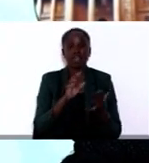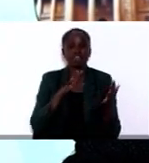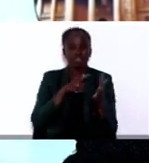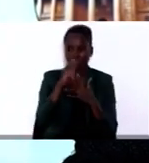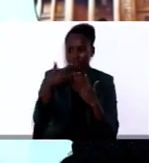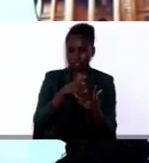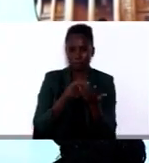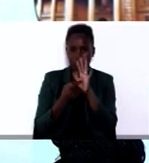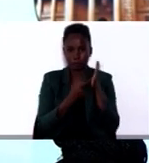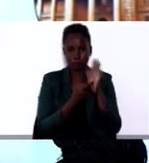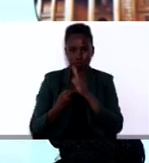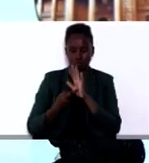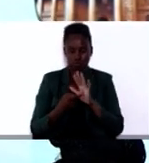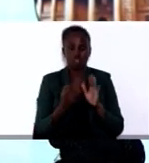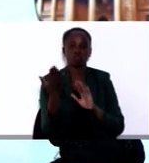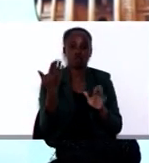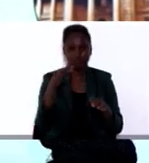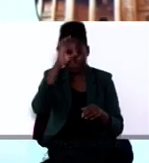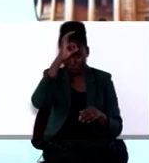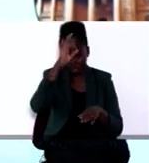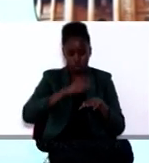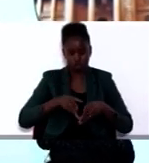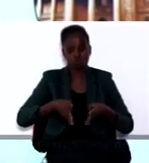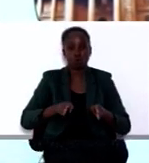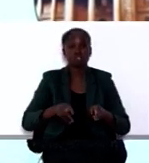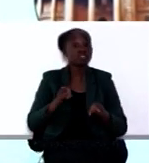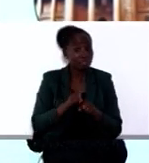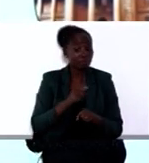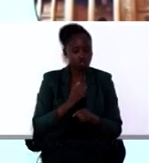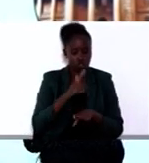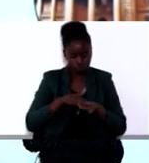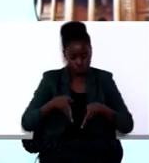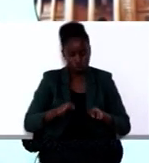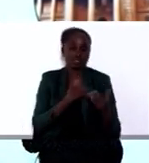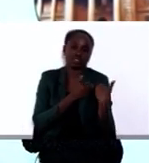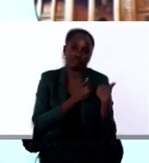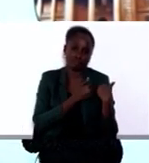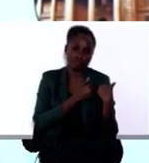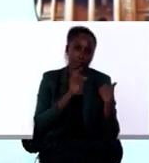traffic police on our roads and enhance road safety on our roads.